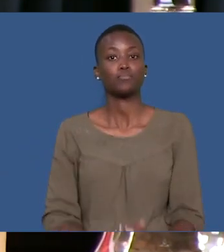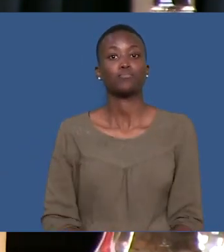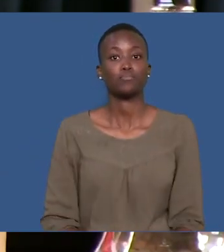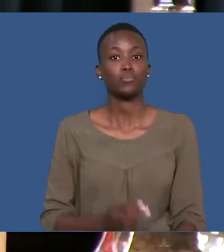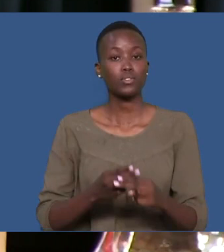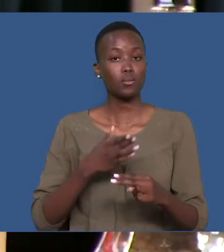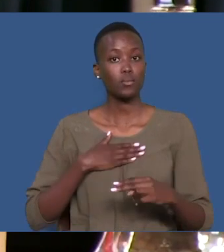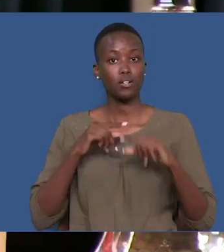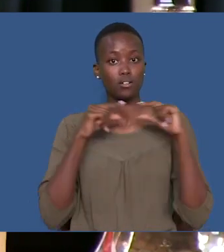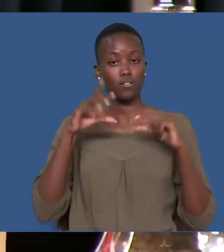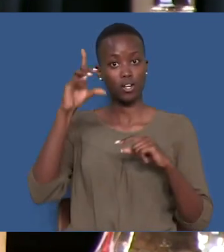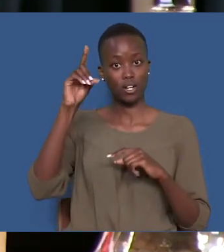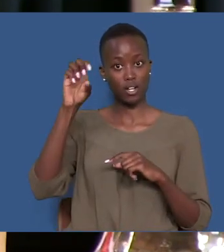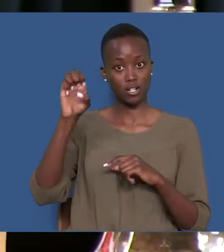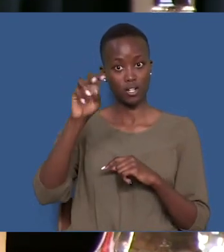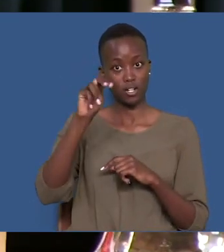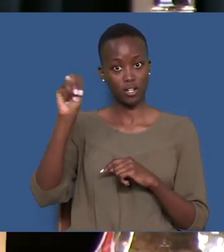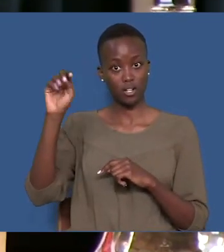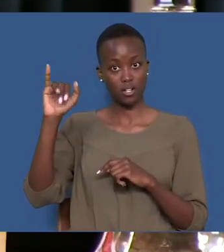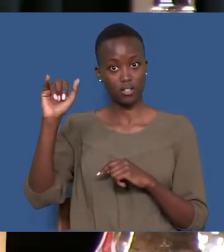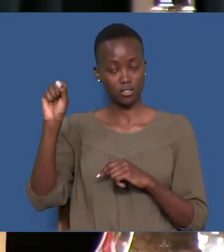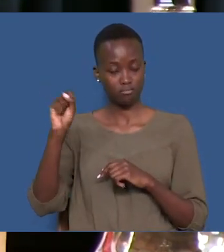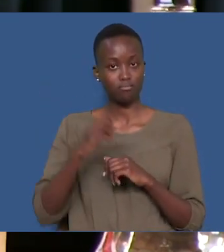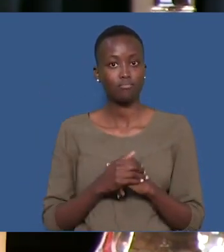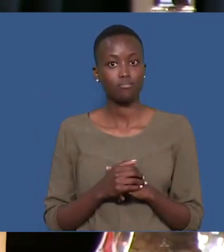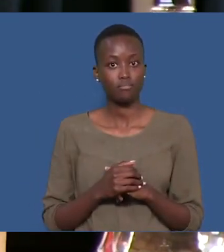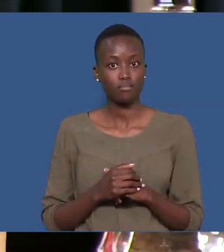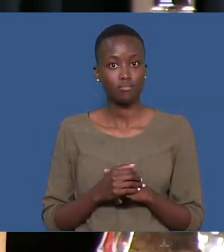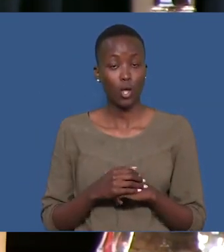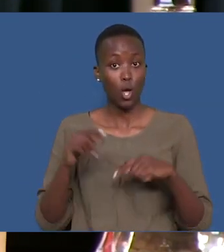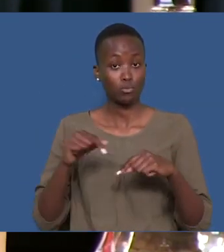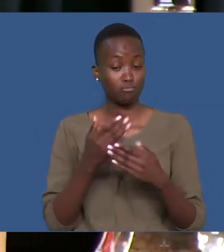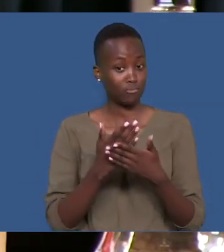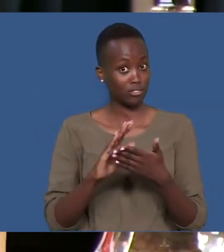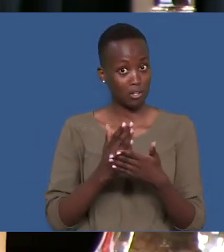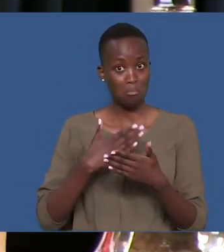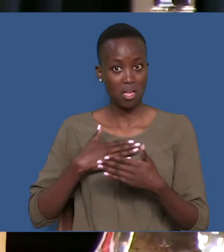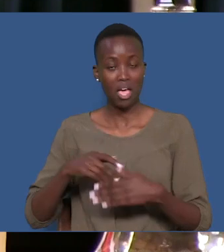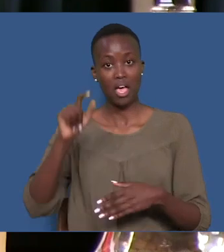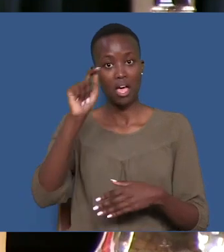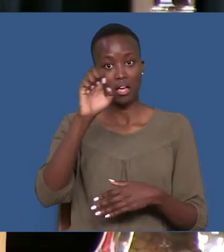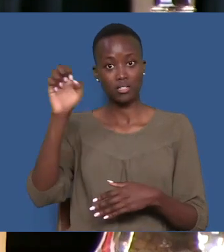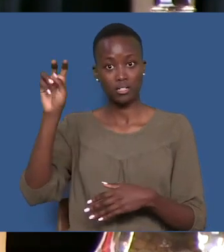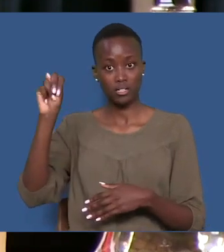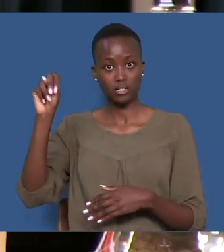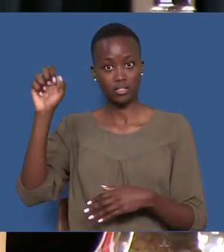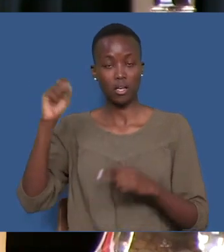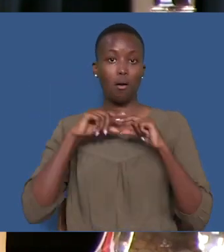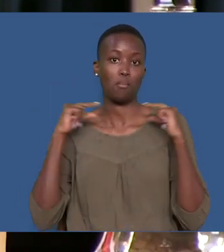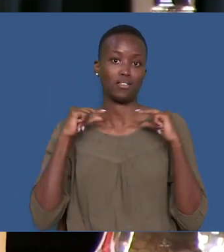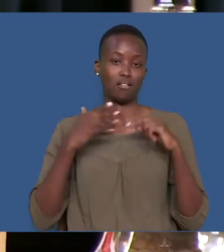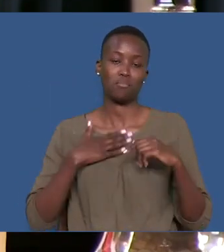Reverend Dennis, once again, bringing today's devotion by the grace of God and the teens minister. And I feel blessed to